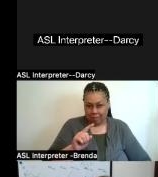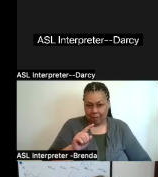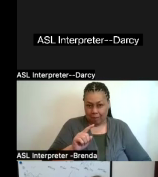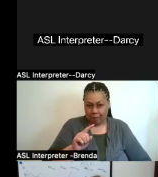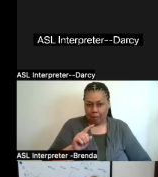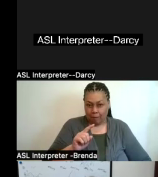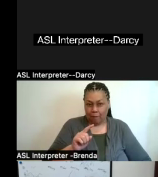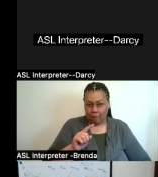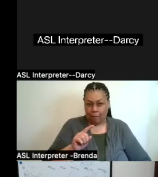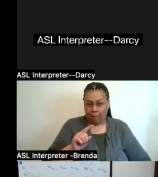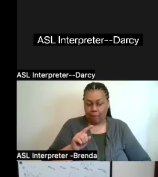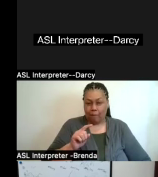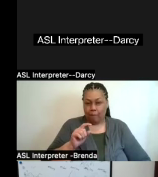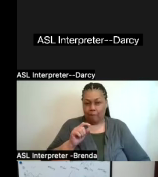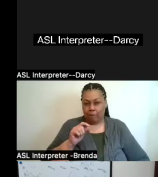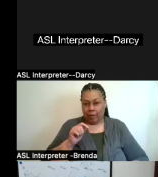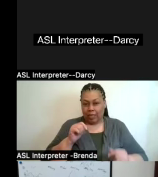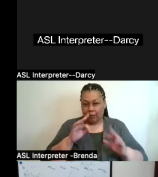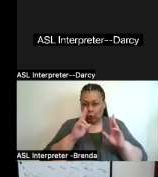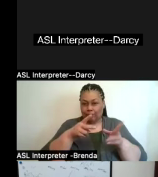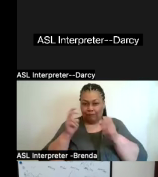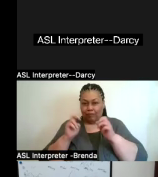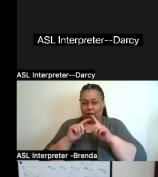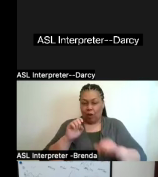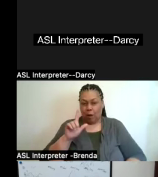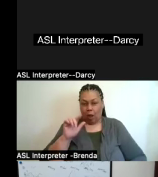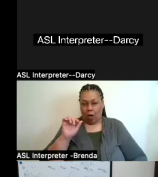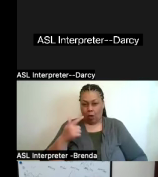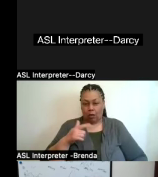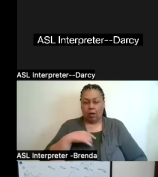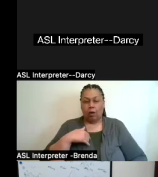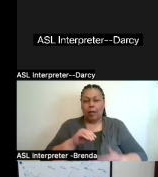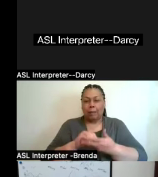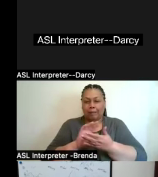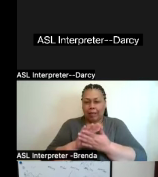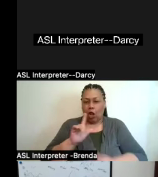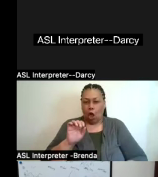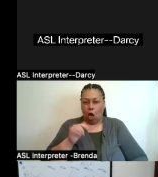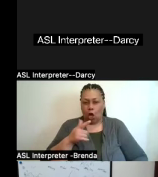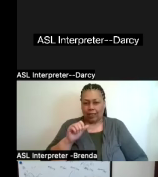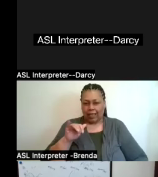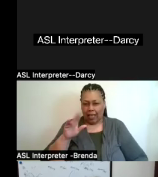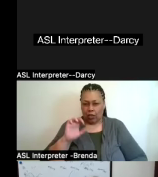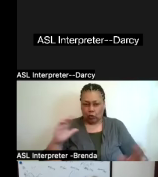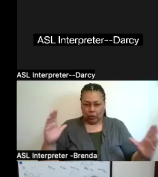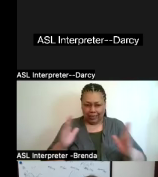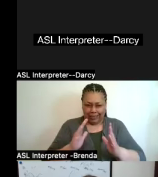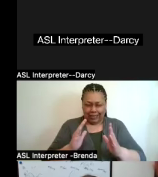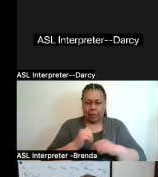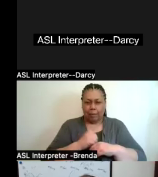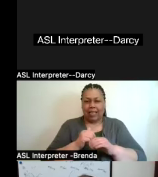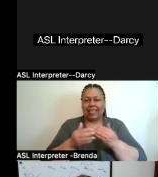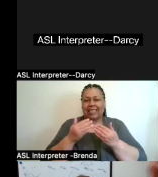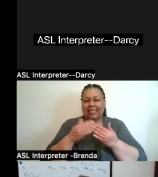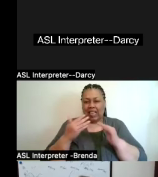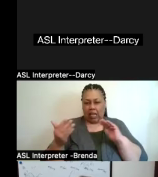take it out of the log. So we put it on a log scale just to kind of condense it and make it more easily comparable.